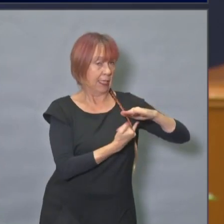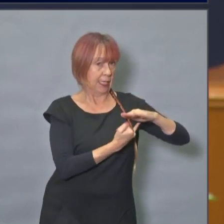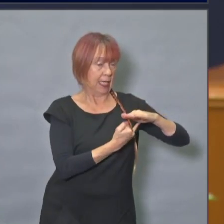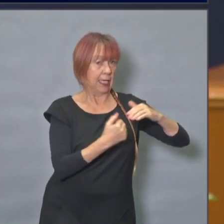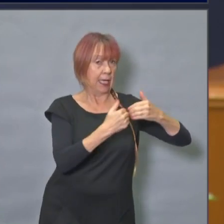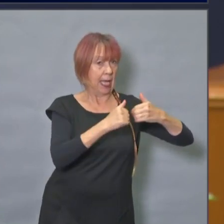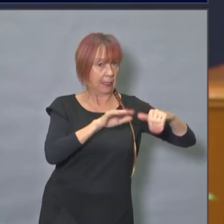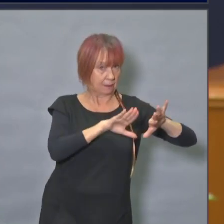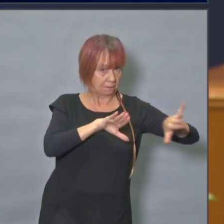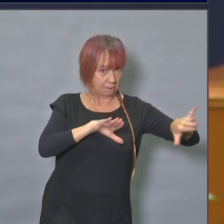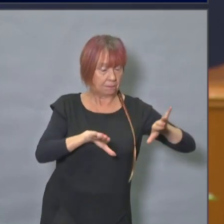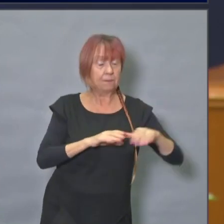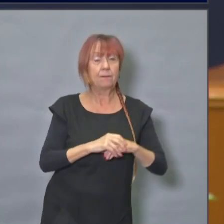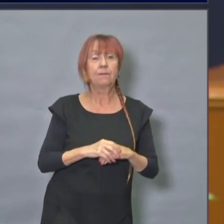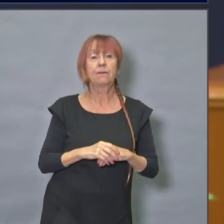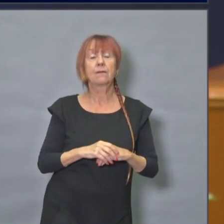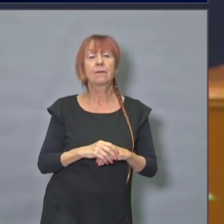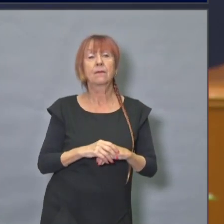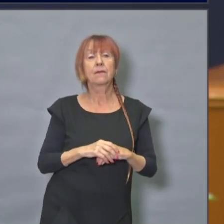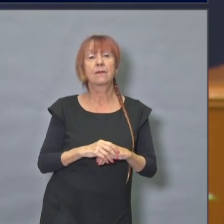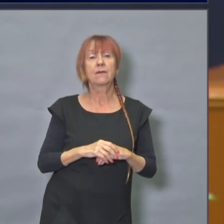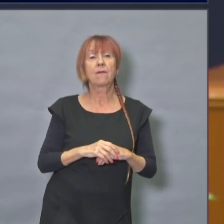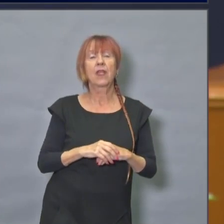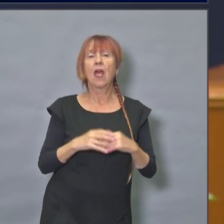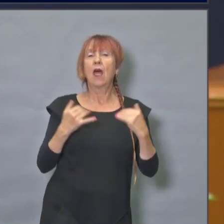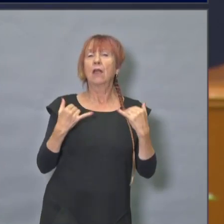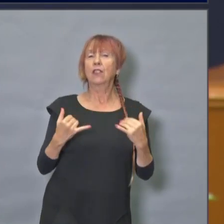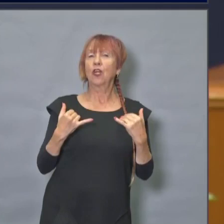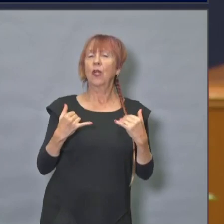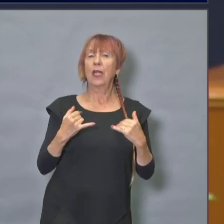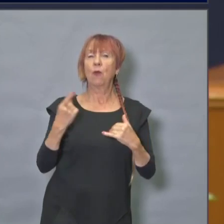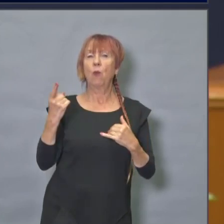were quarantined. There are currently